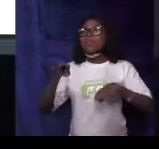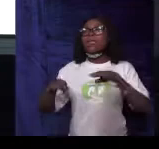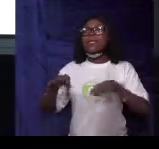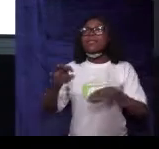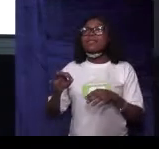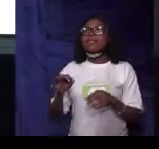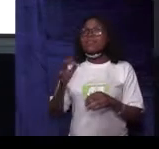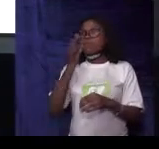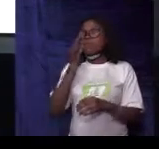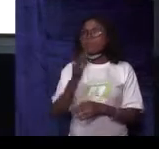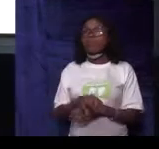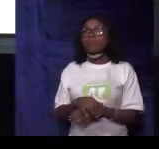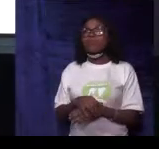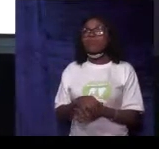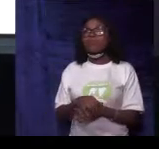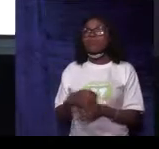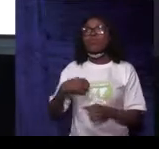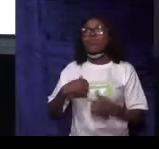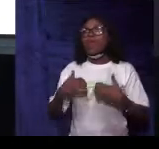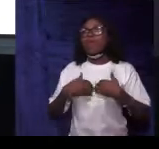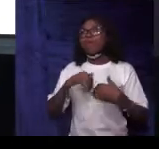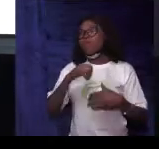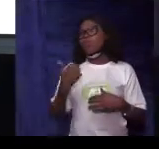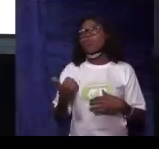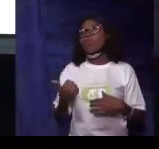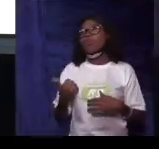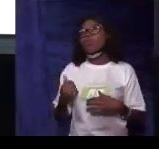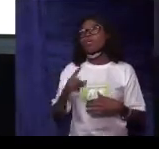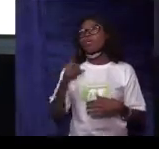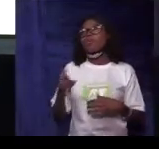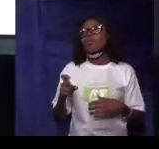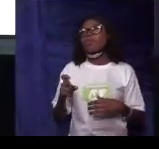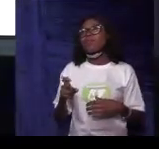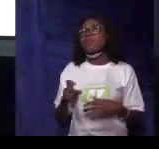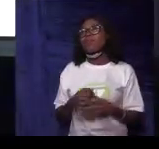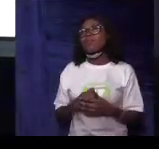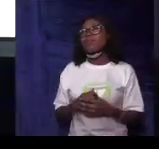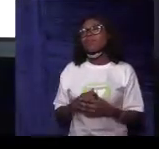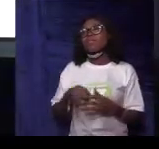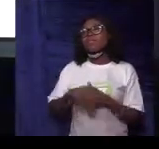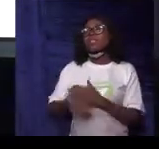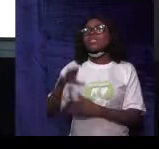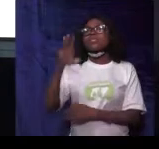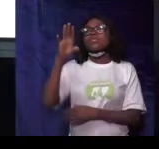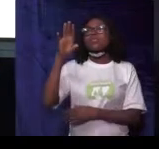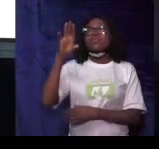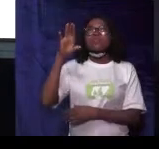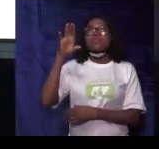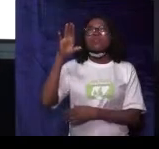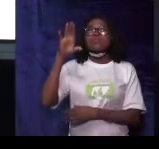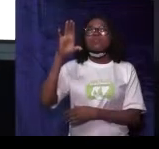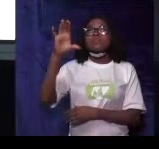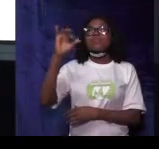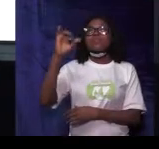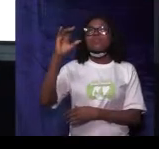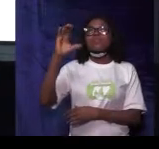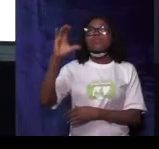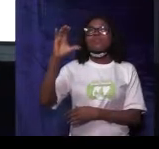Next question. Now we have another question in civic